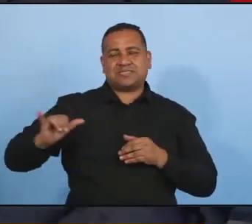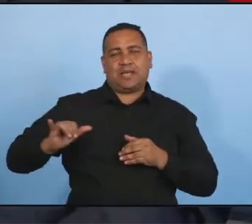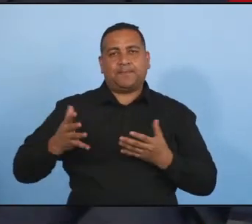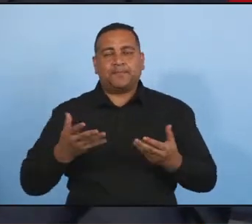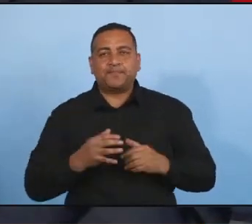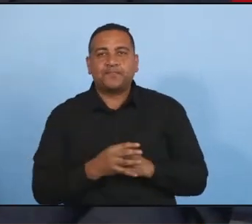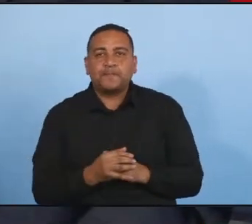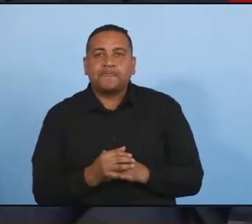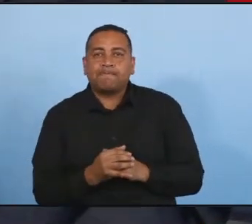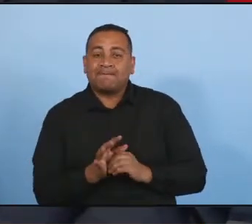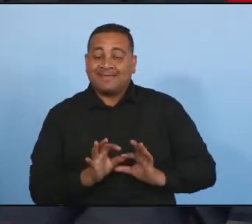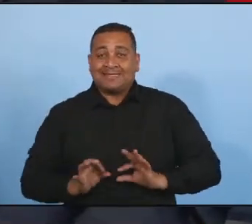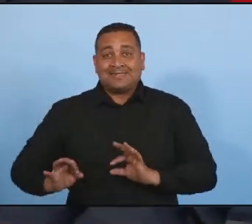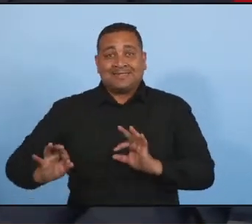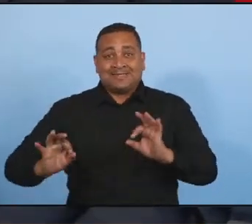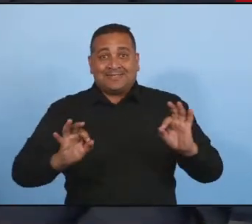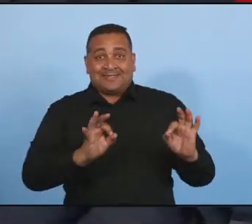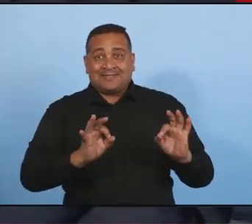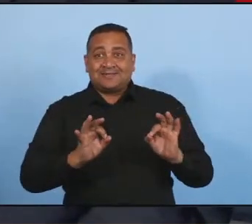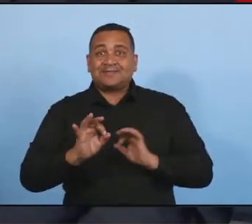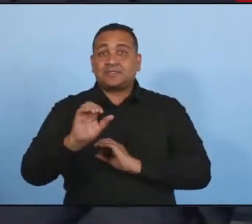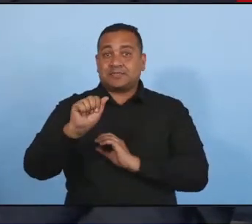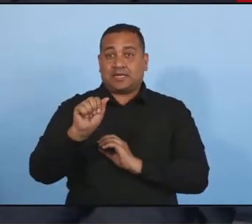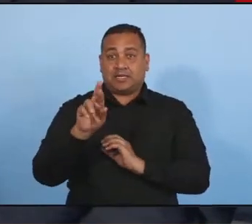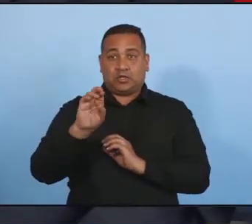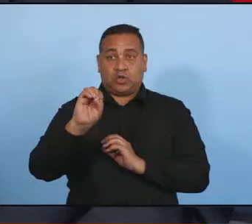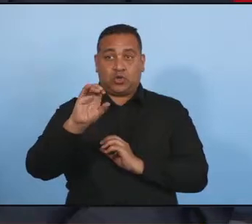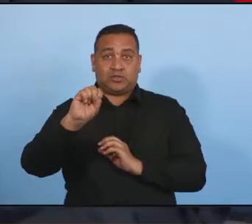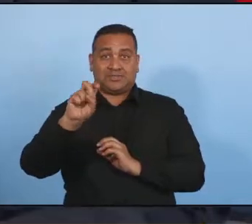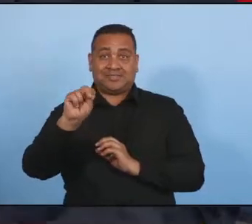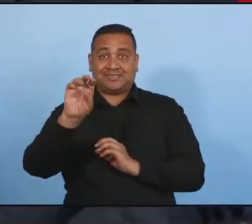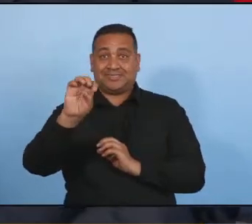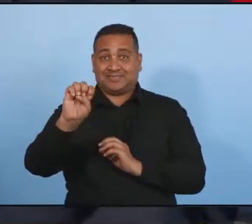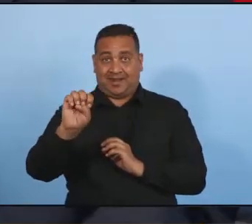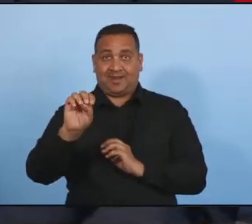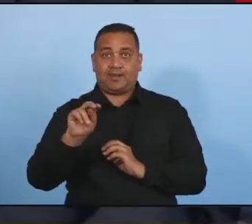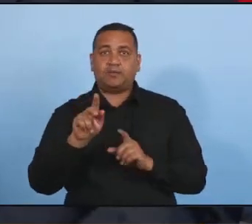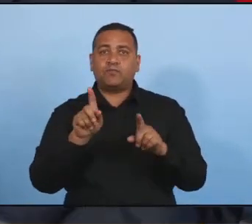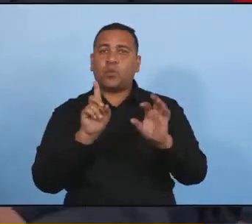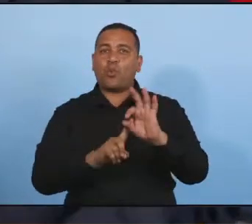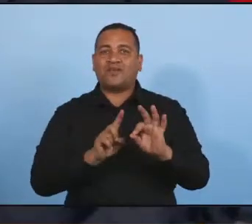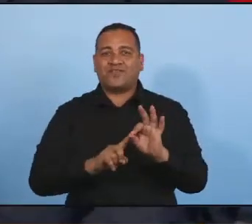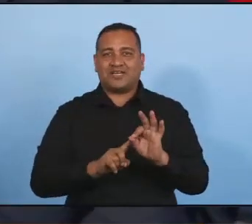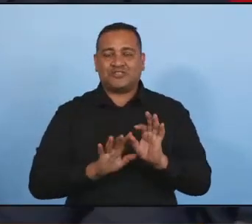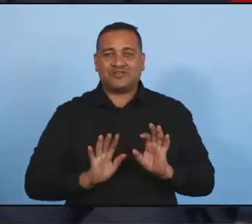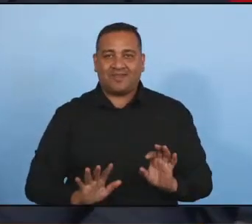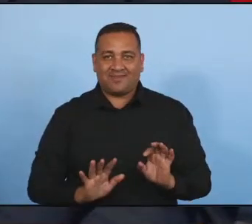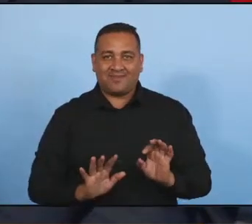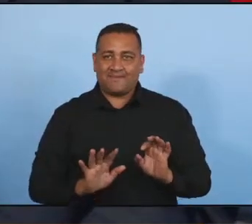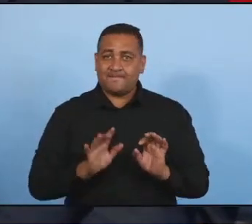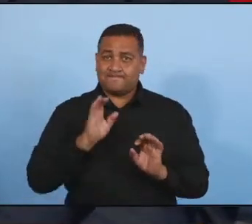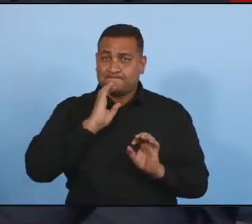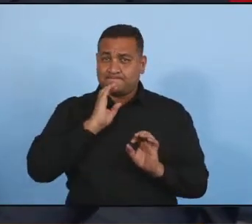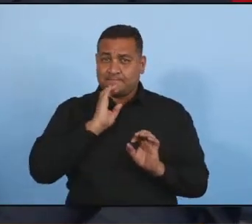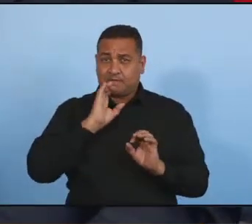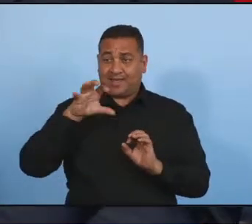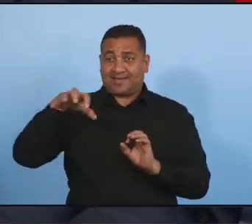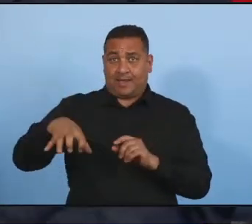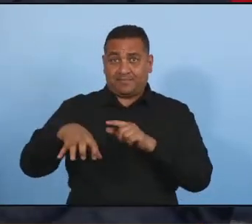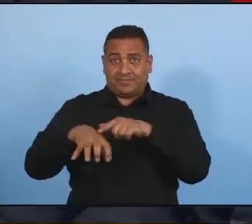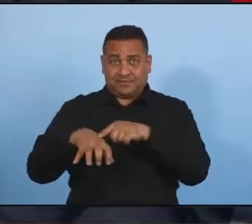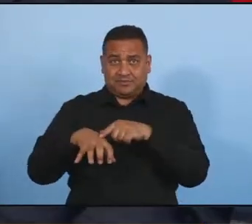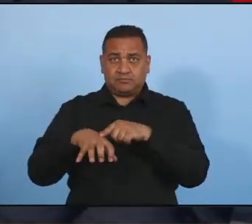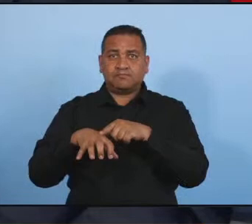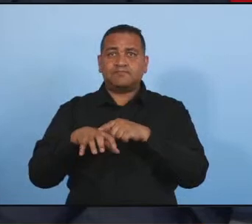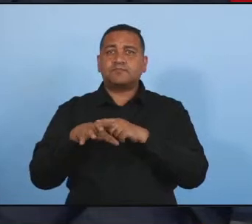and artisan qualification. So at Wingfield campus, there are lots of, as I said, there's 19 that have been identified. But